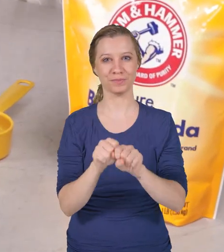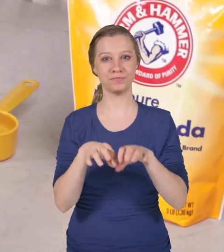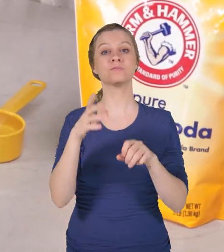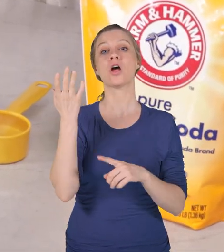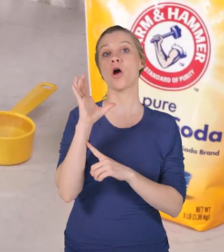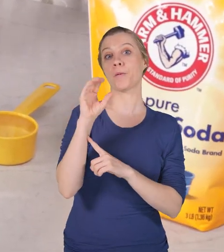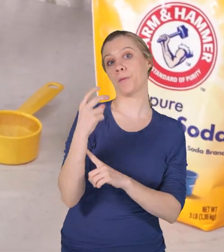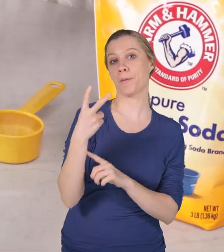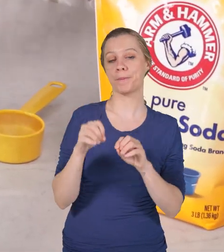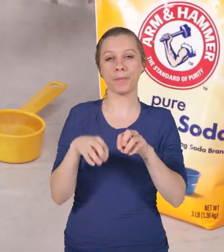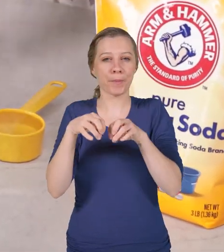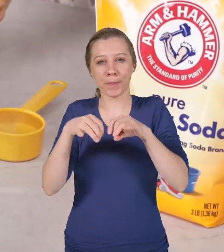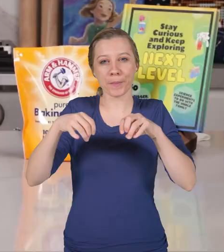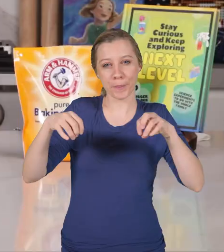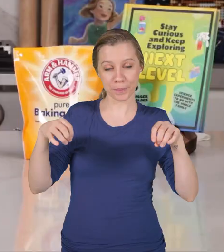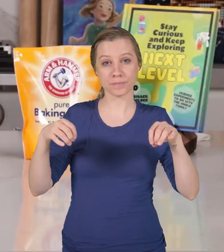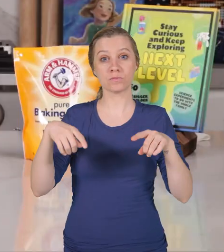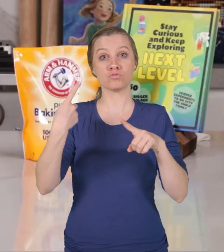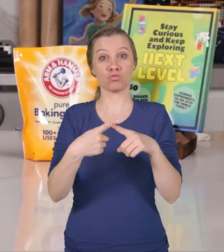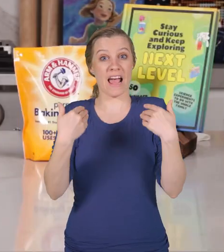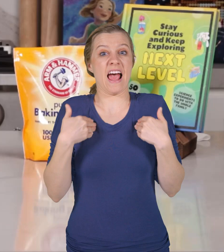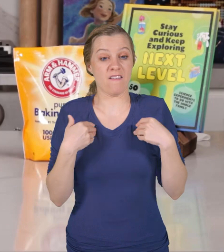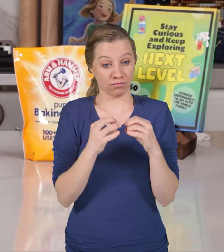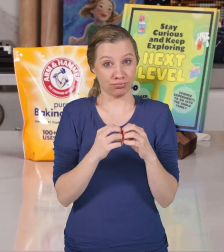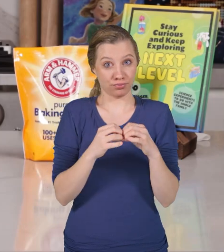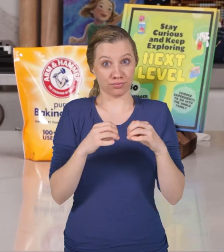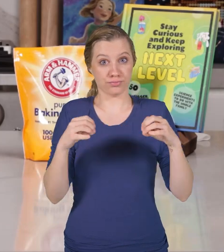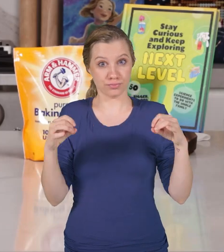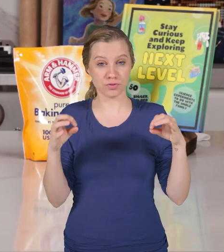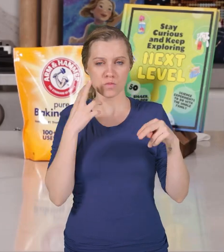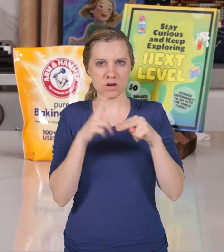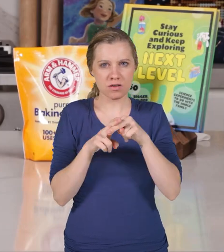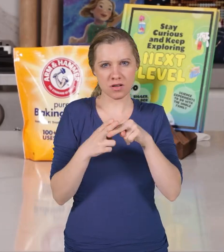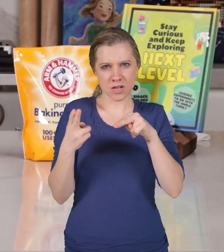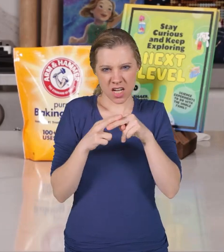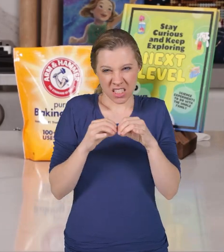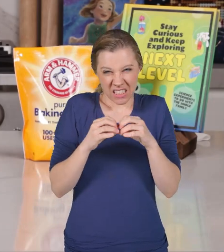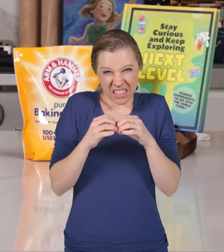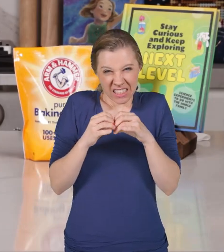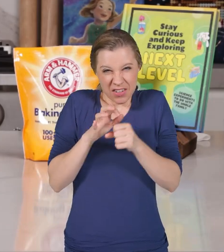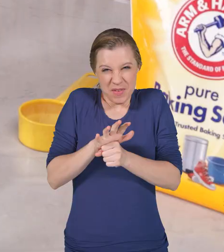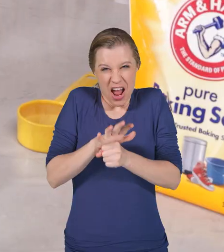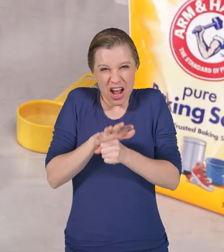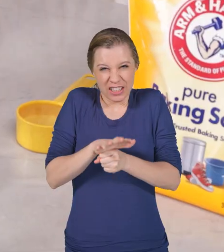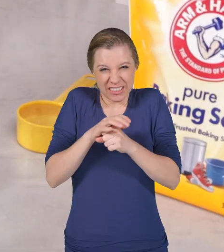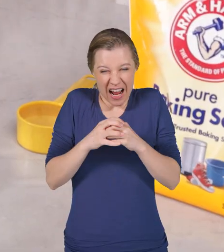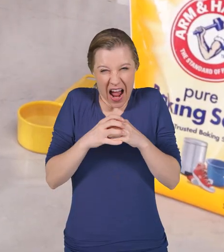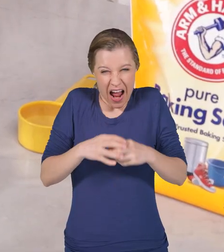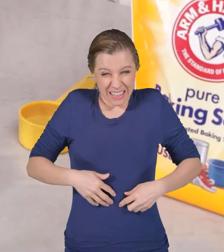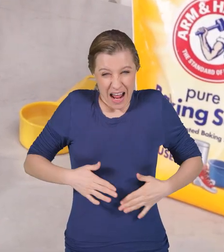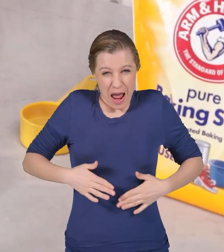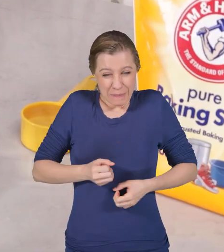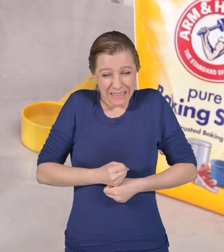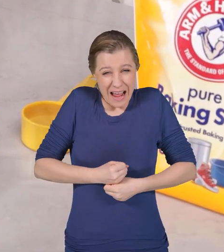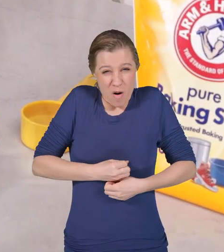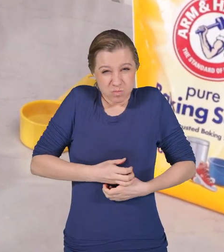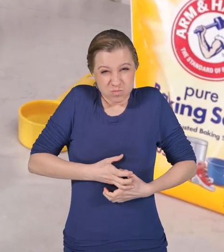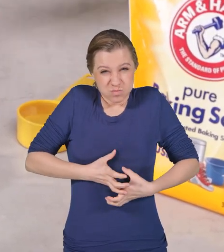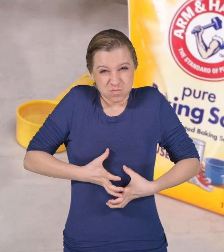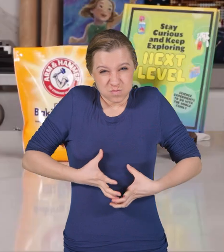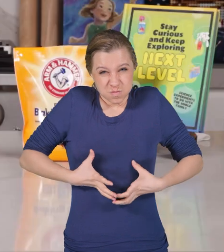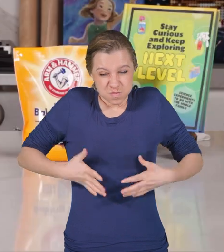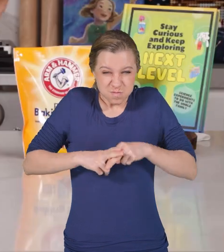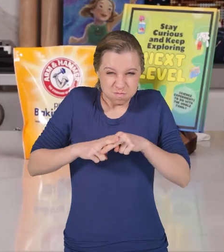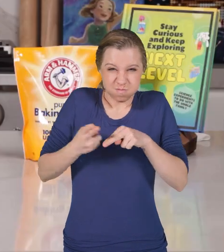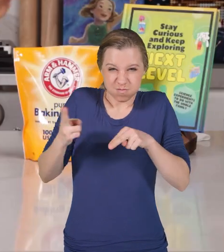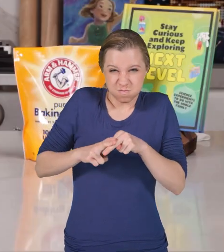that creates carbon dioxide bubbles. And when you make those bubbles, they build and they build and they build and they build, which means the pressure inside our snowman's little tummy